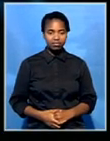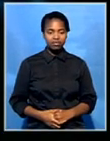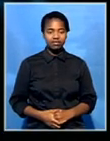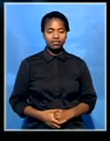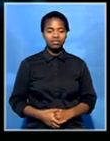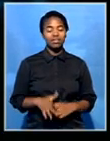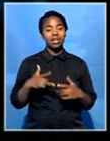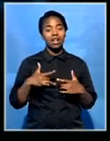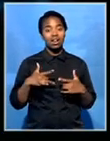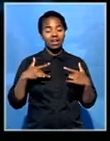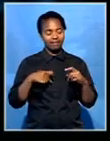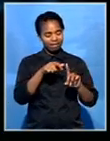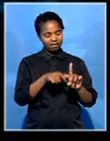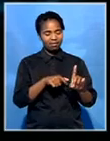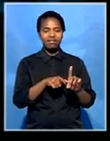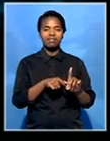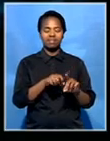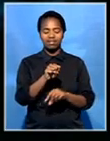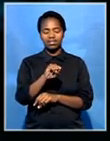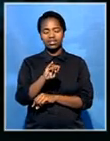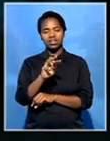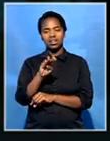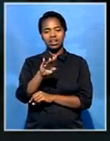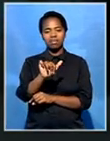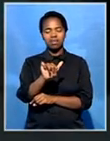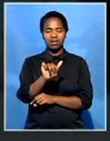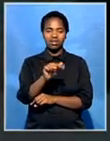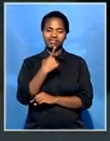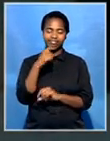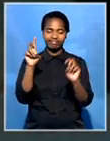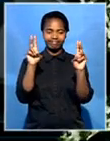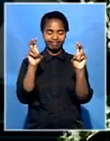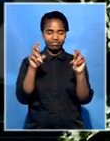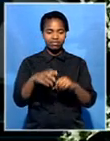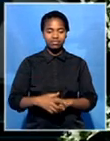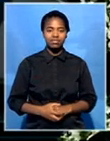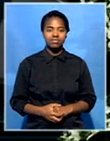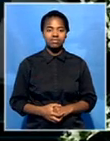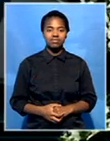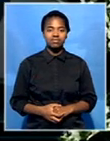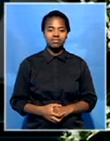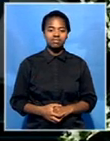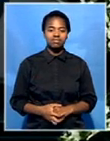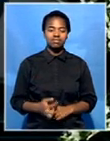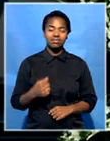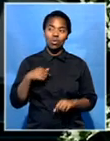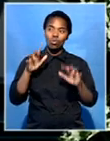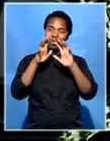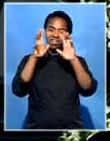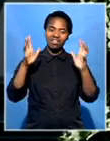describes the life Simba Mhere beautifully lived when he says, I quote, "All the world's a